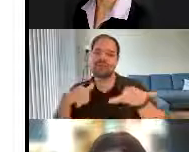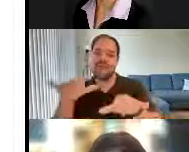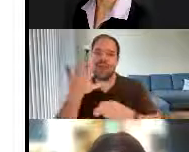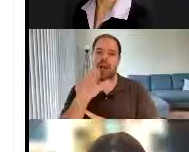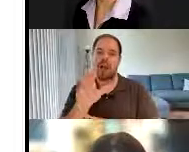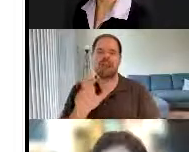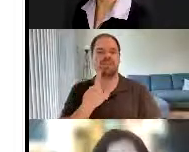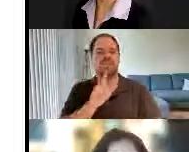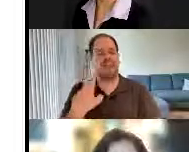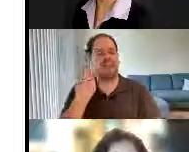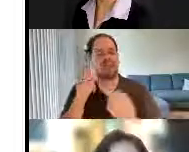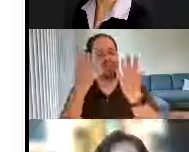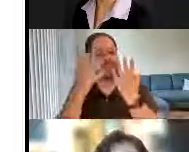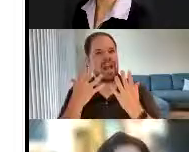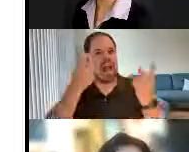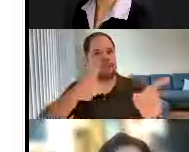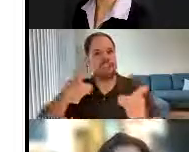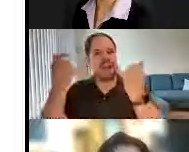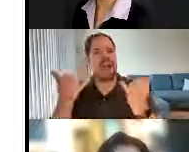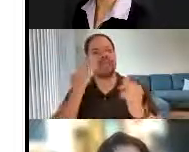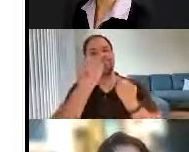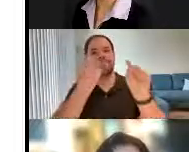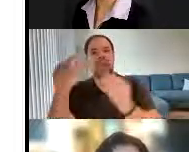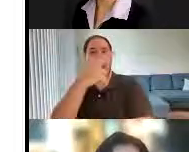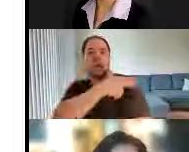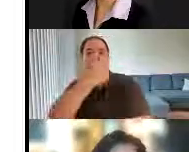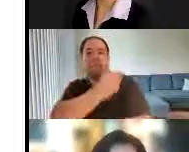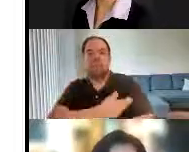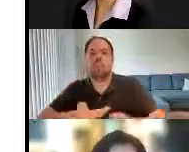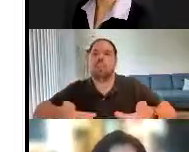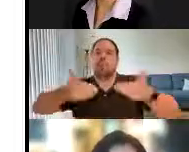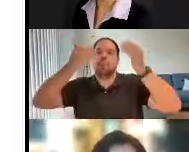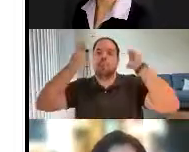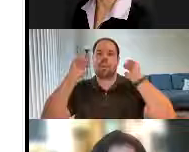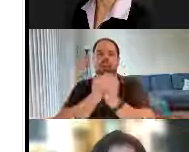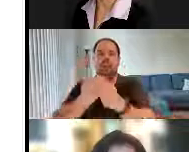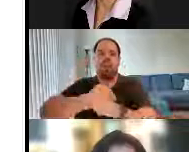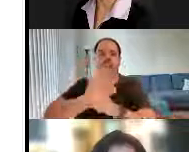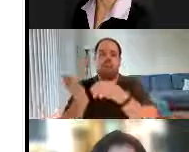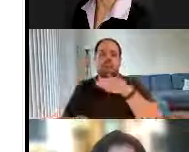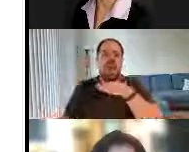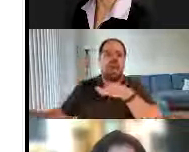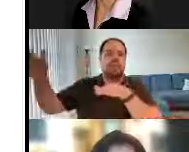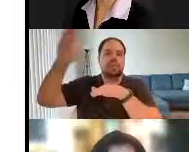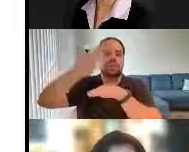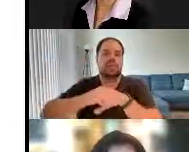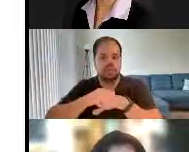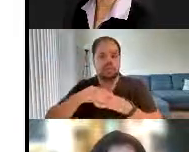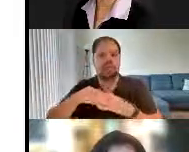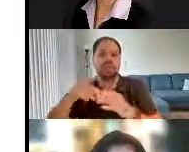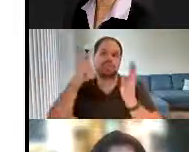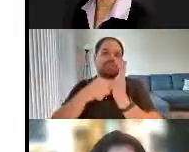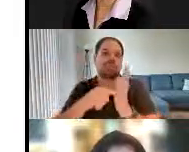Last you'll see is red on the bottom, the crisis standards of care. It's extremely unfortunate that we see that hospitals are quite overwhelmed due